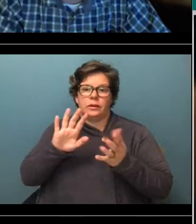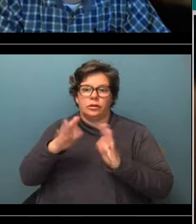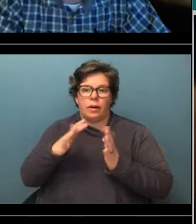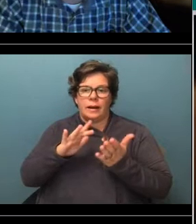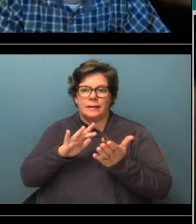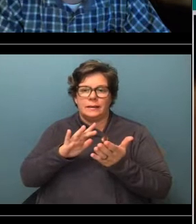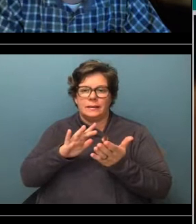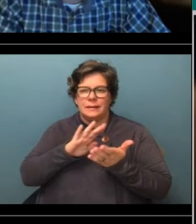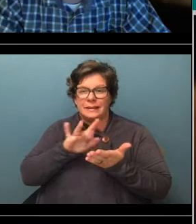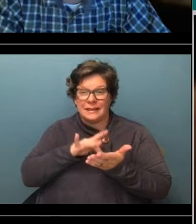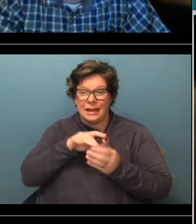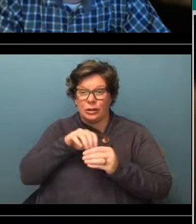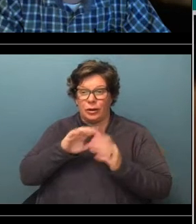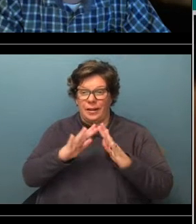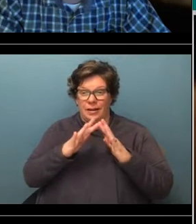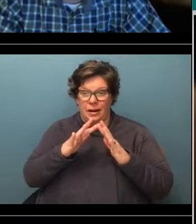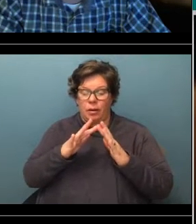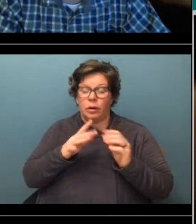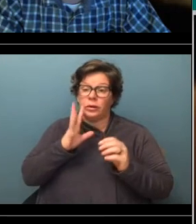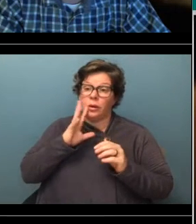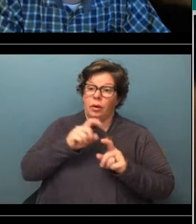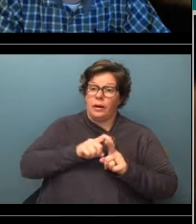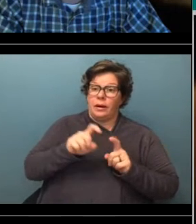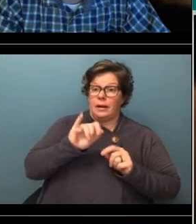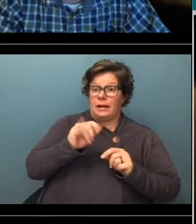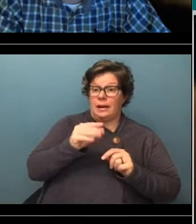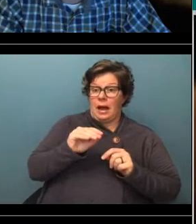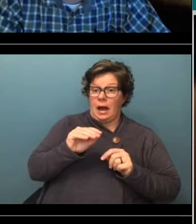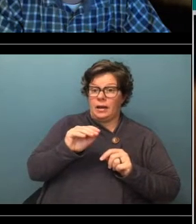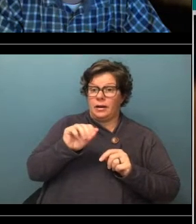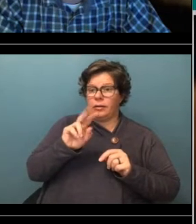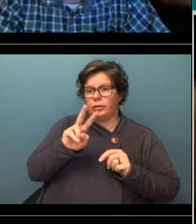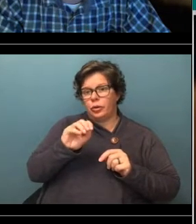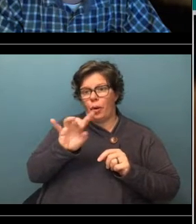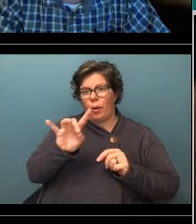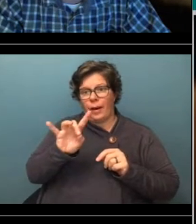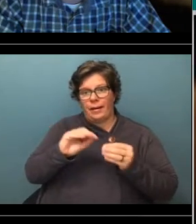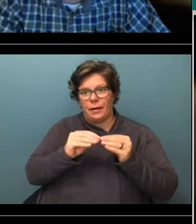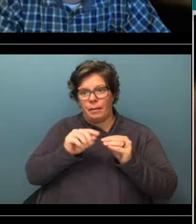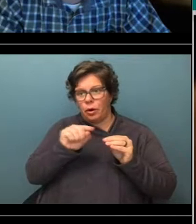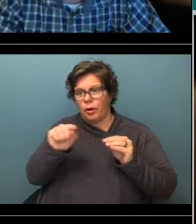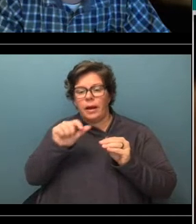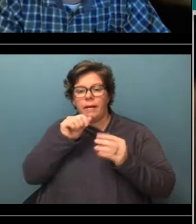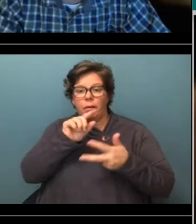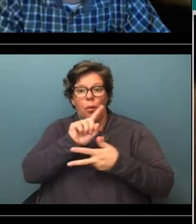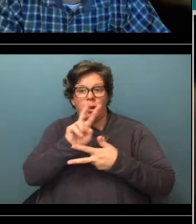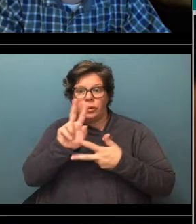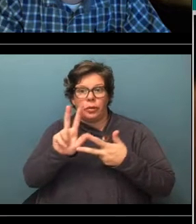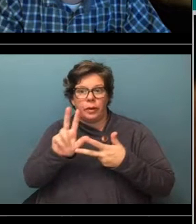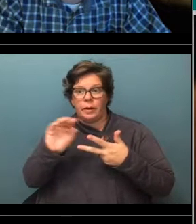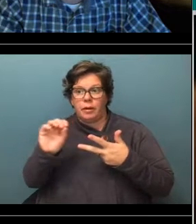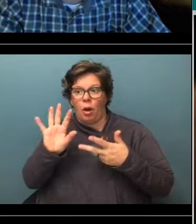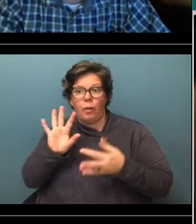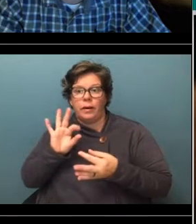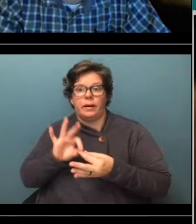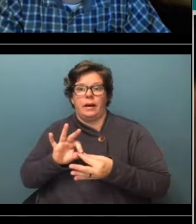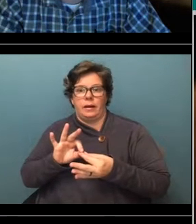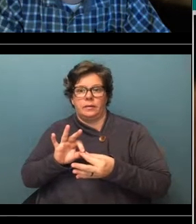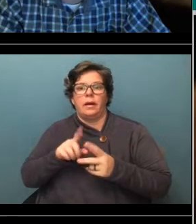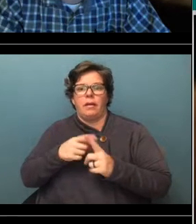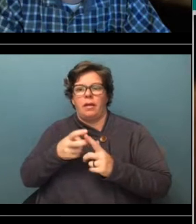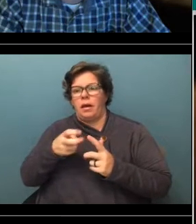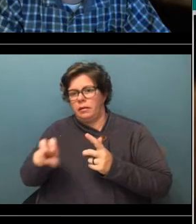when somebody is calling with an Idaho area code, if they don't press one of those options when they stay on the line, they will be